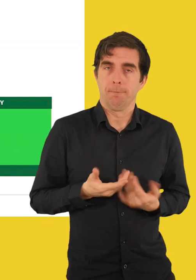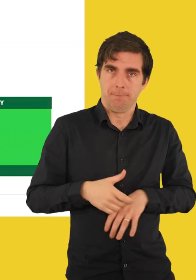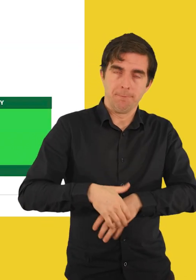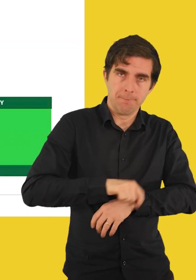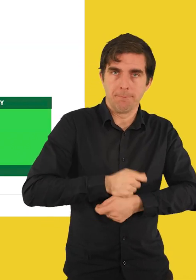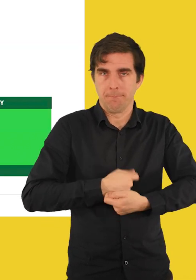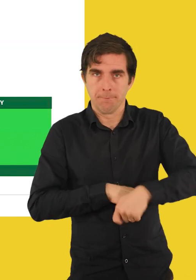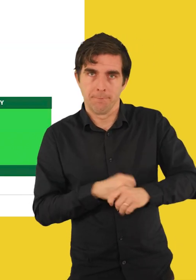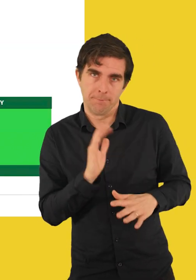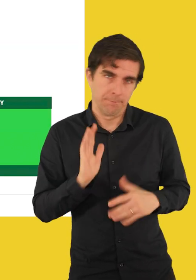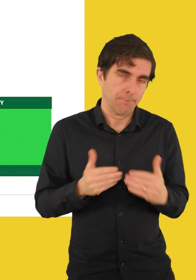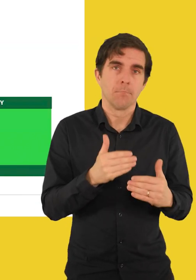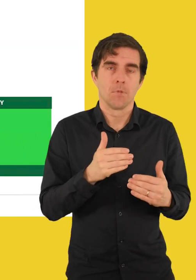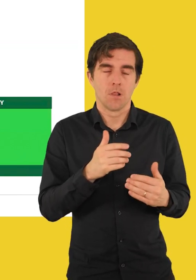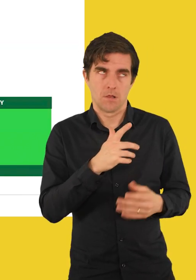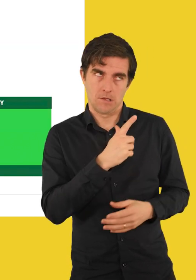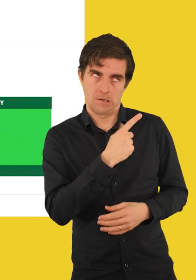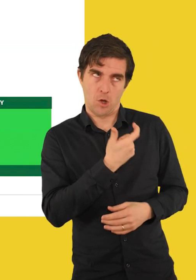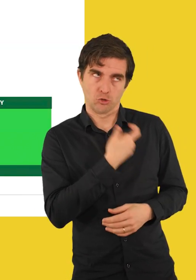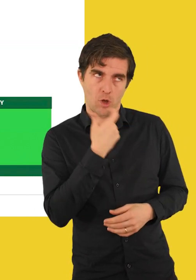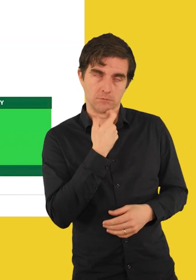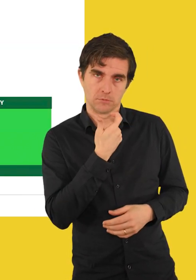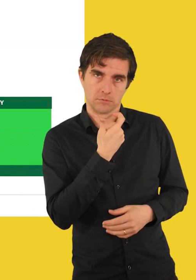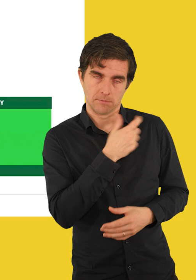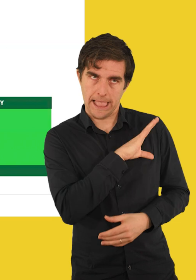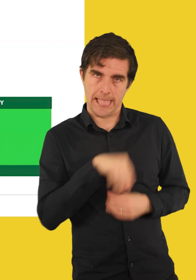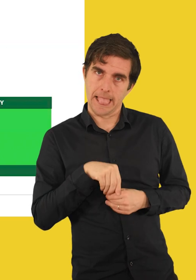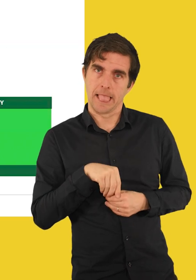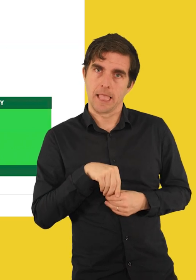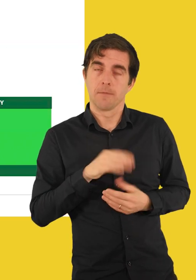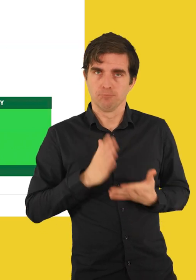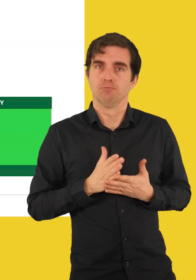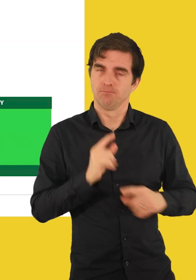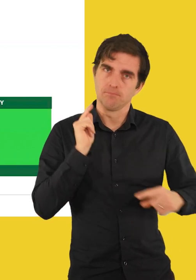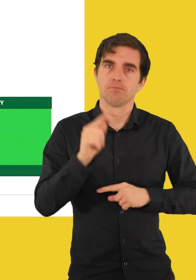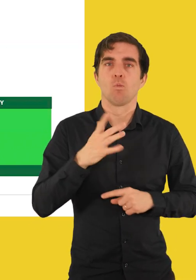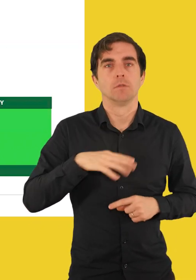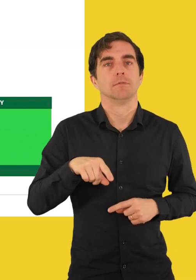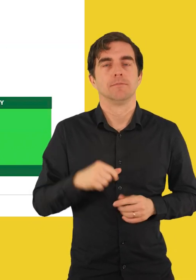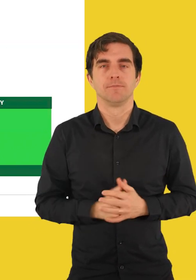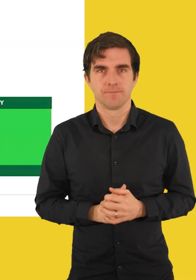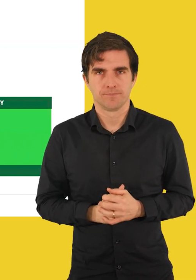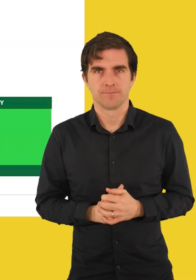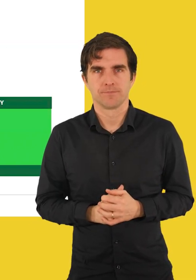some efforts in order to try to fit in this donut zone.